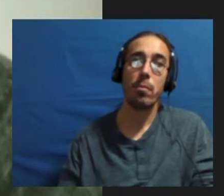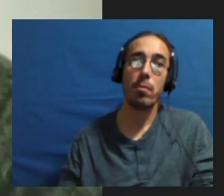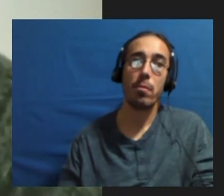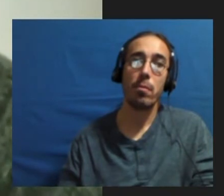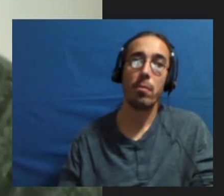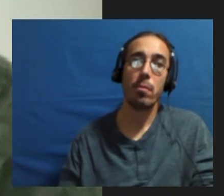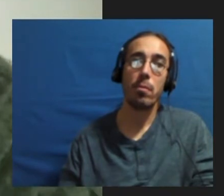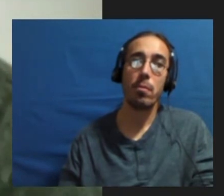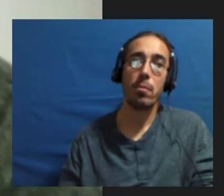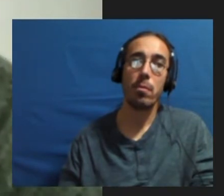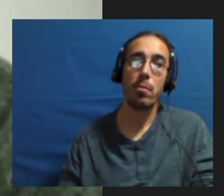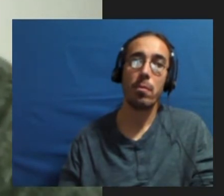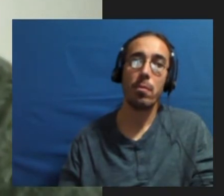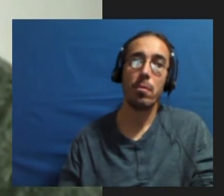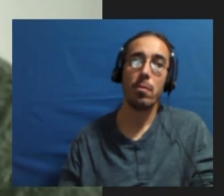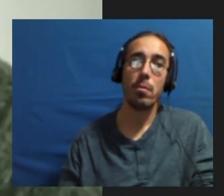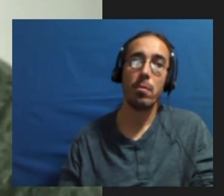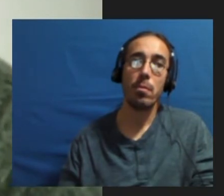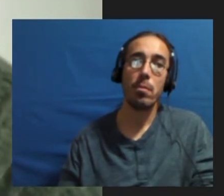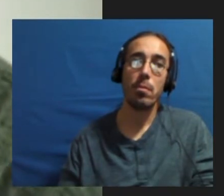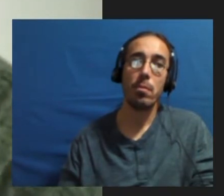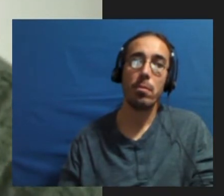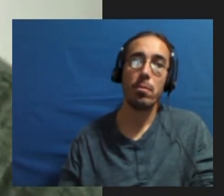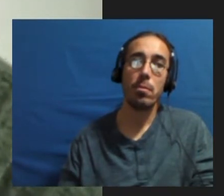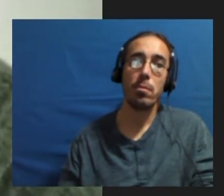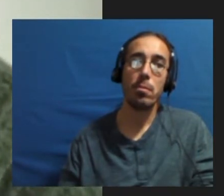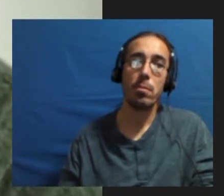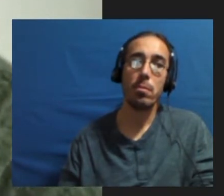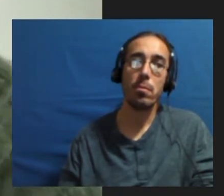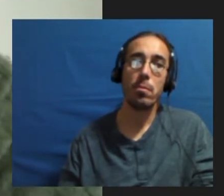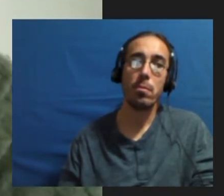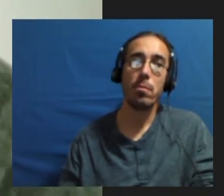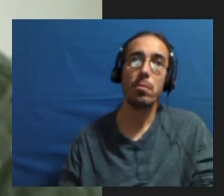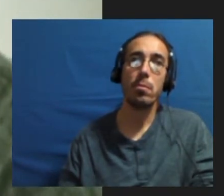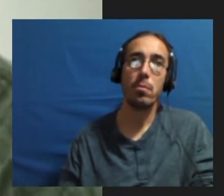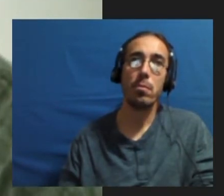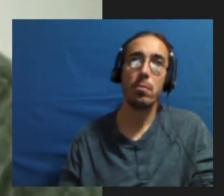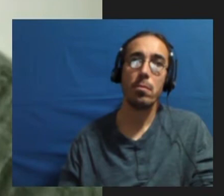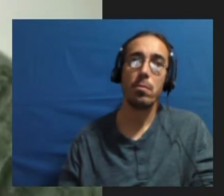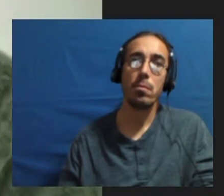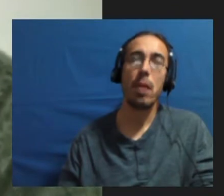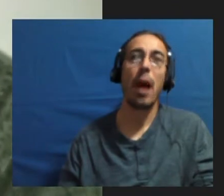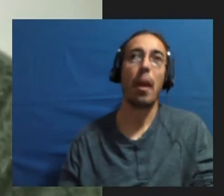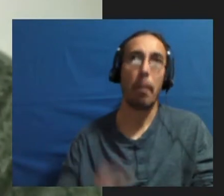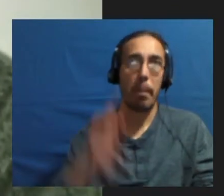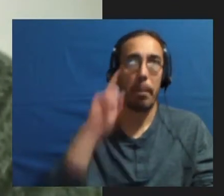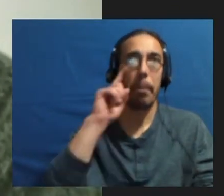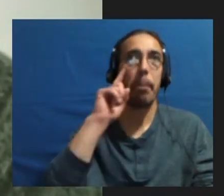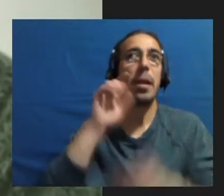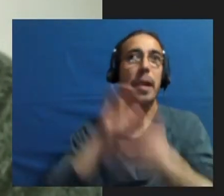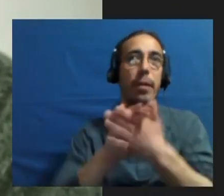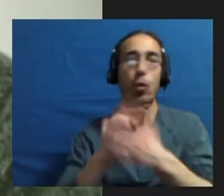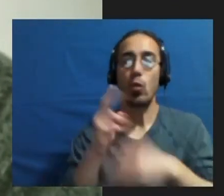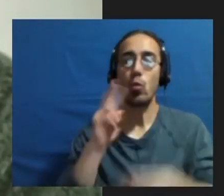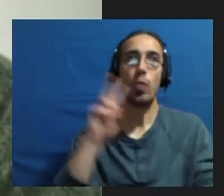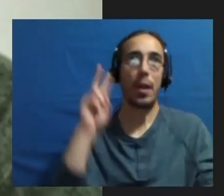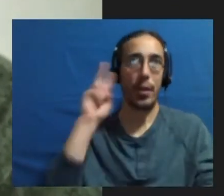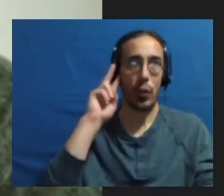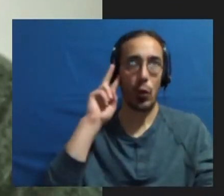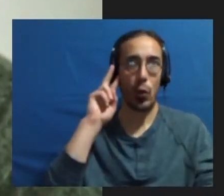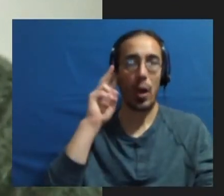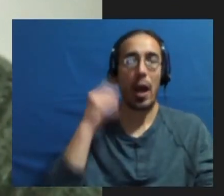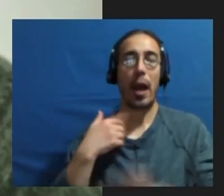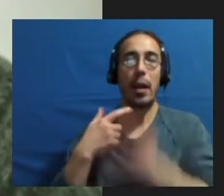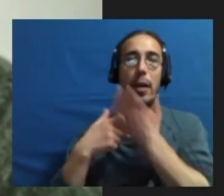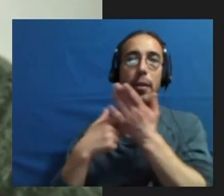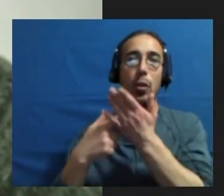I actually had a conversation. I had this conversation I think 2 days ago with this gal